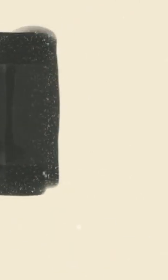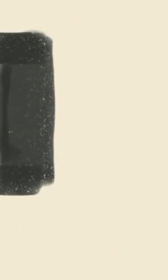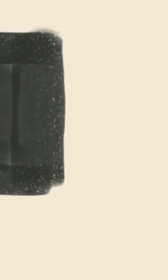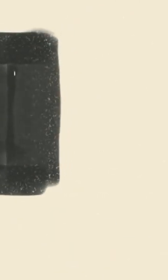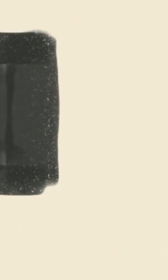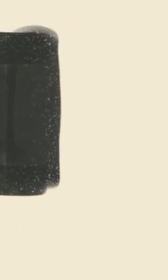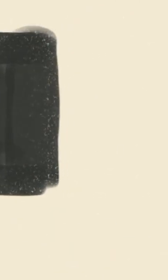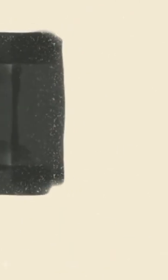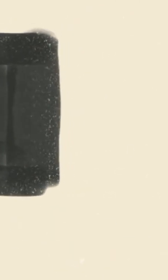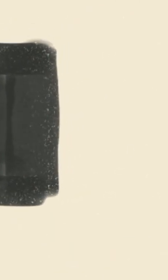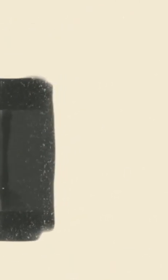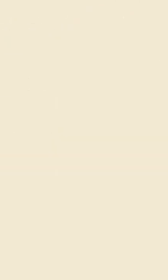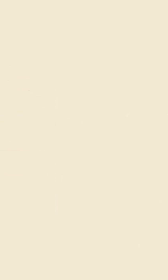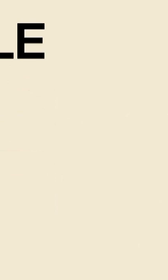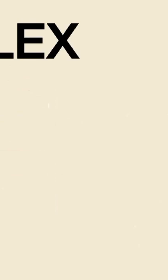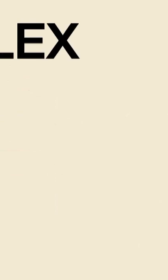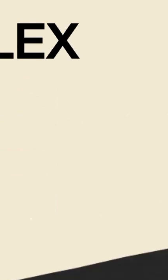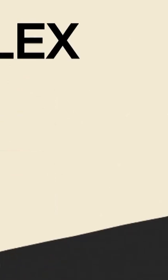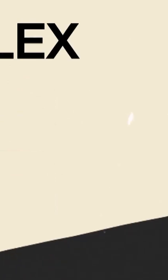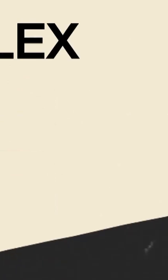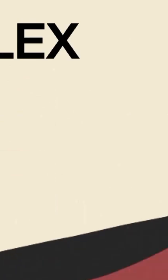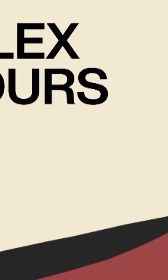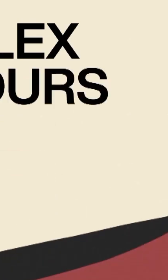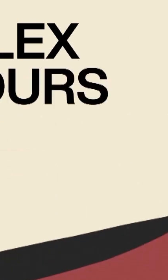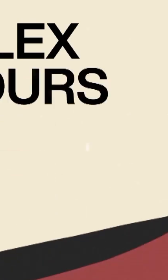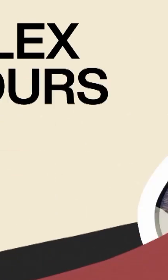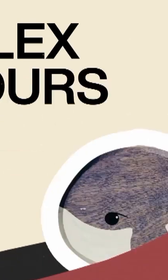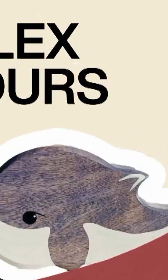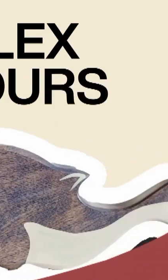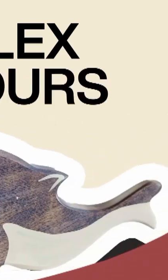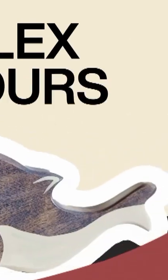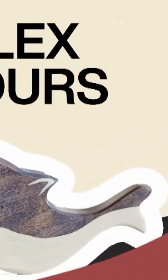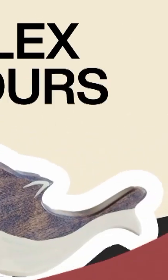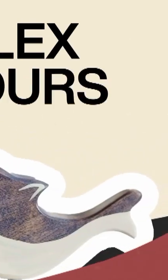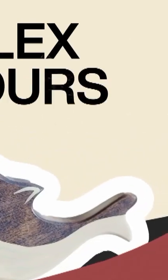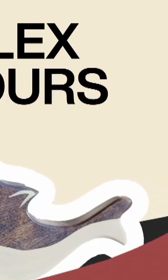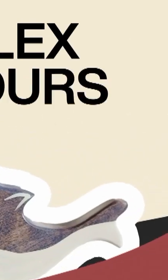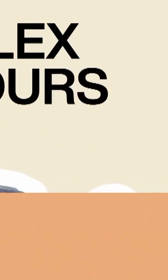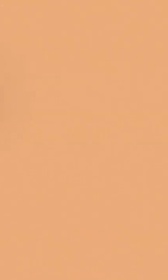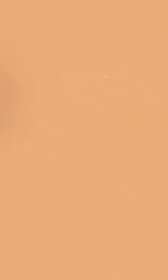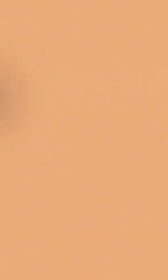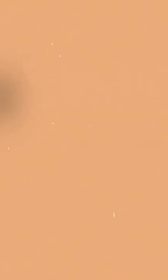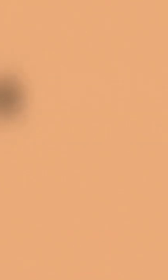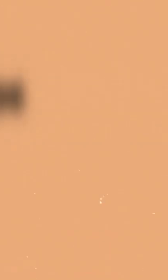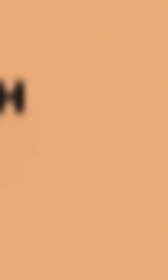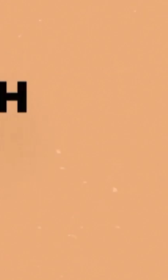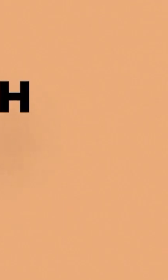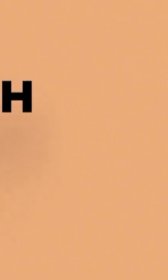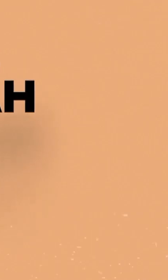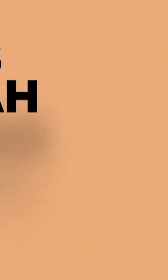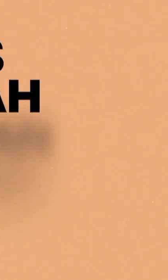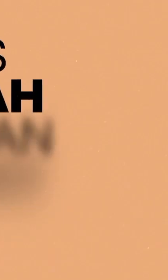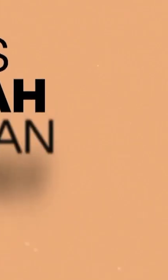into a new year. His story is complex and it's a lot like ours, except for the whole whale thing. But God reveals his love for